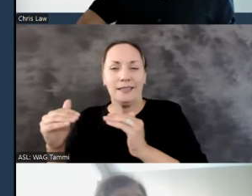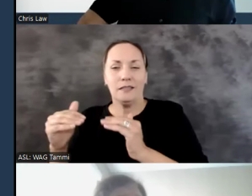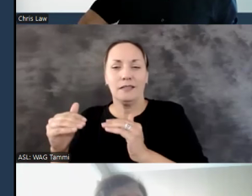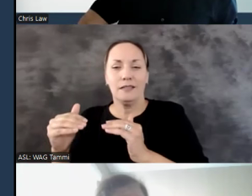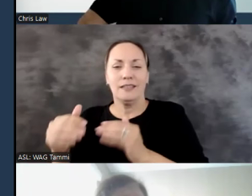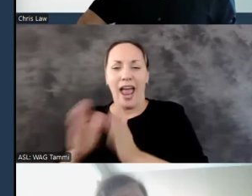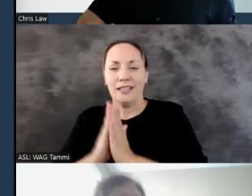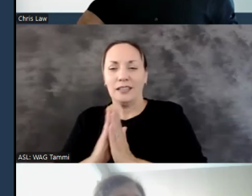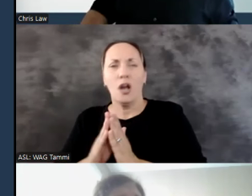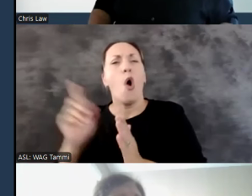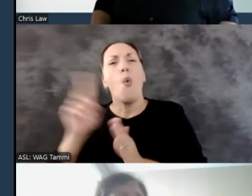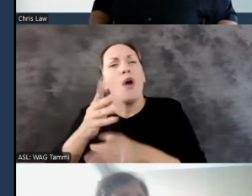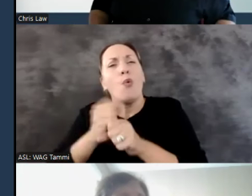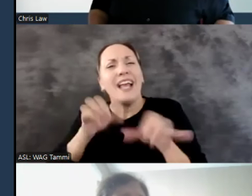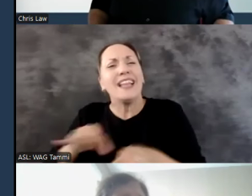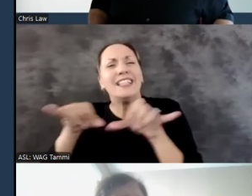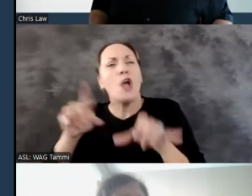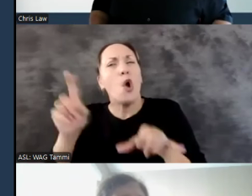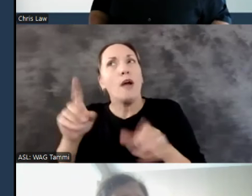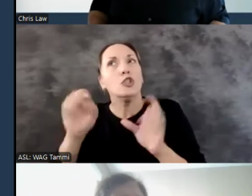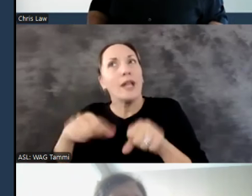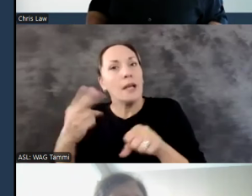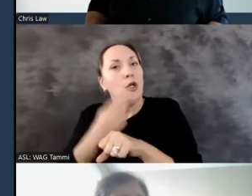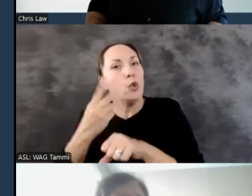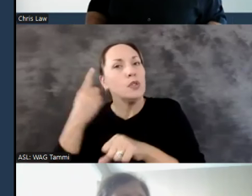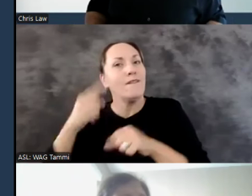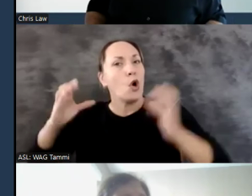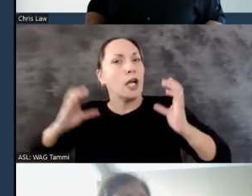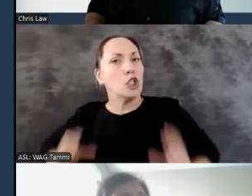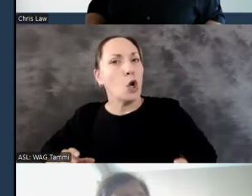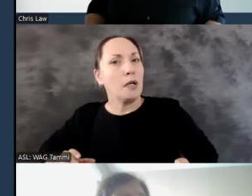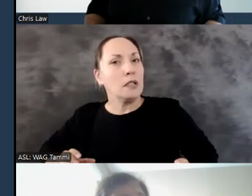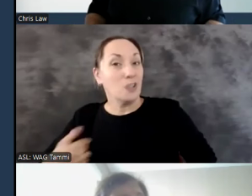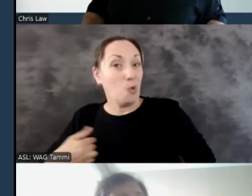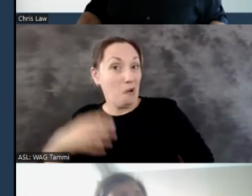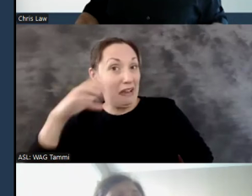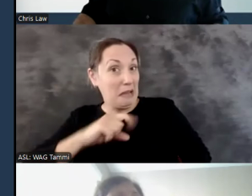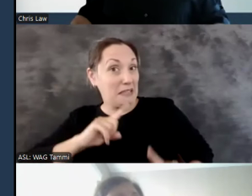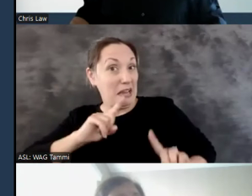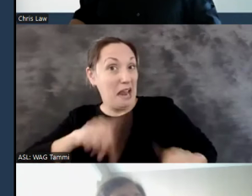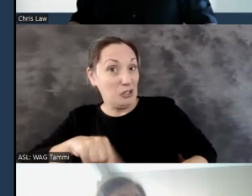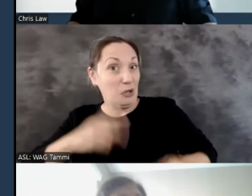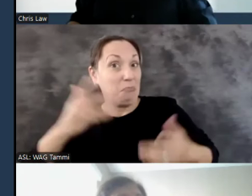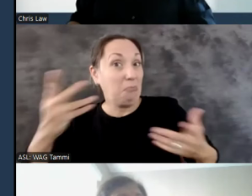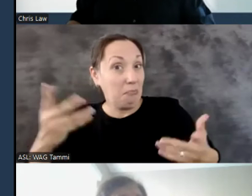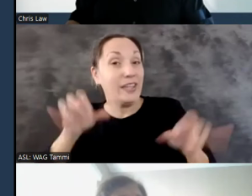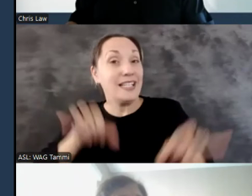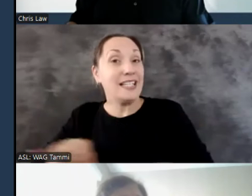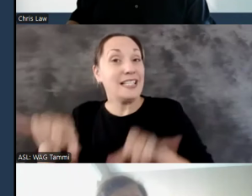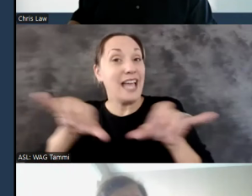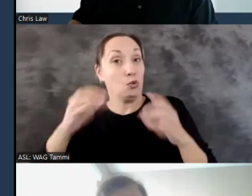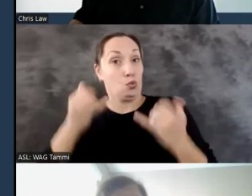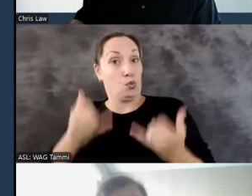do we get these standards, right? So that they can be used for consumers. And I guess the answer to that is that these standards